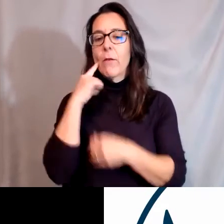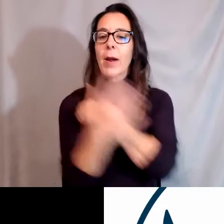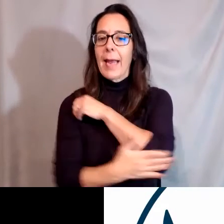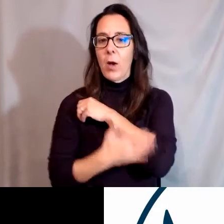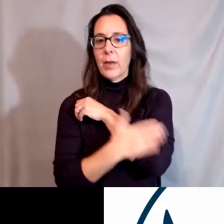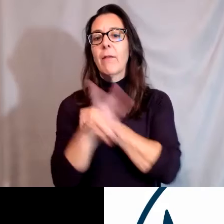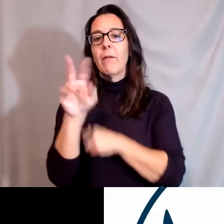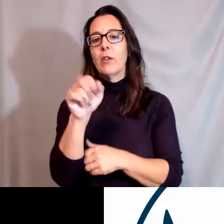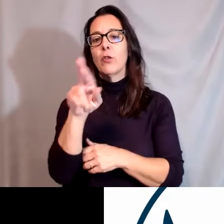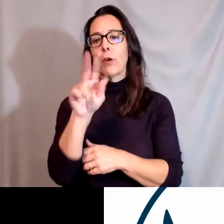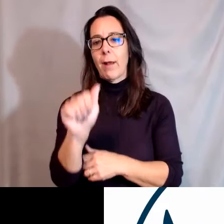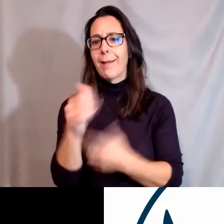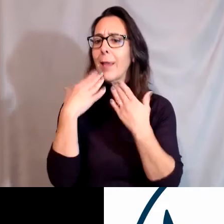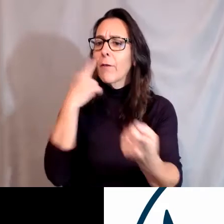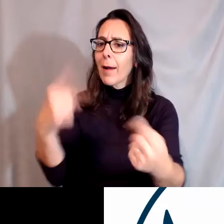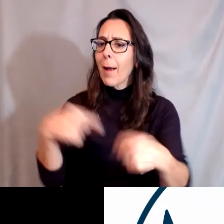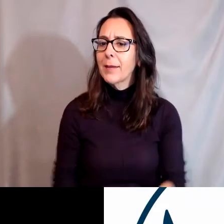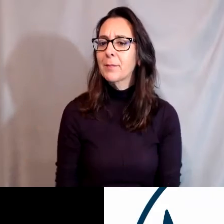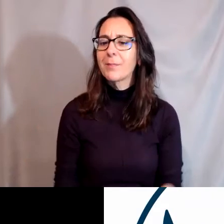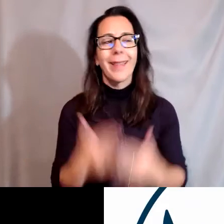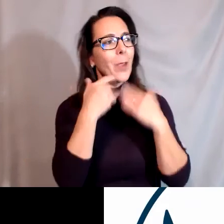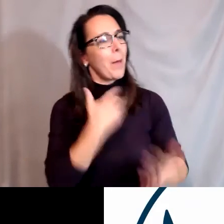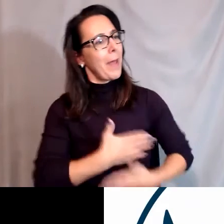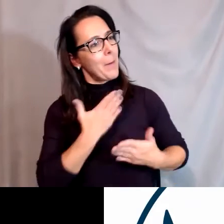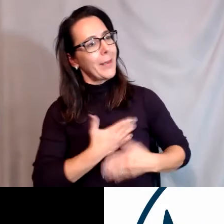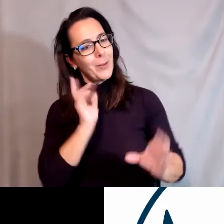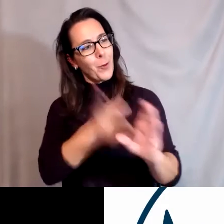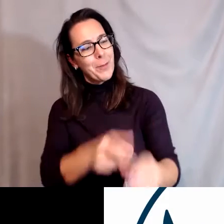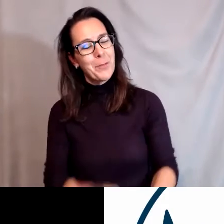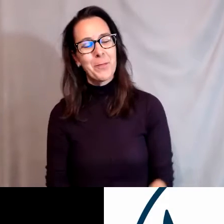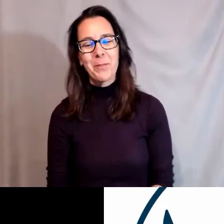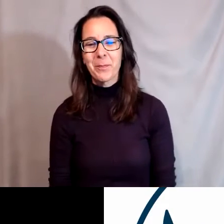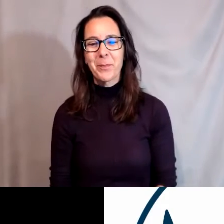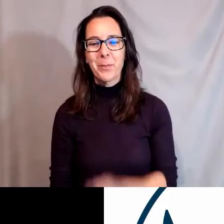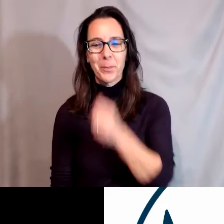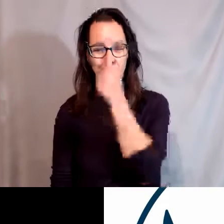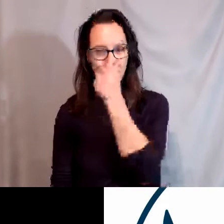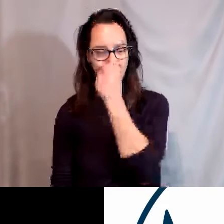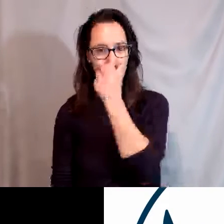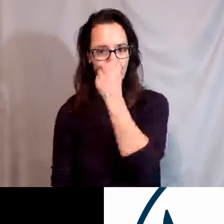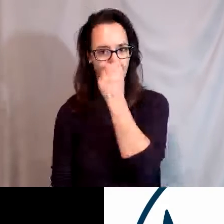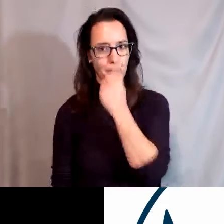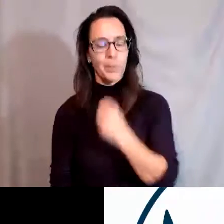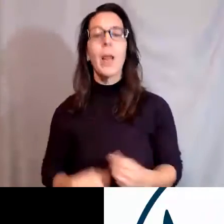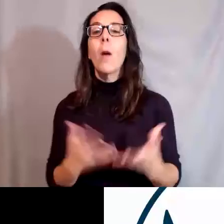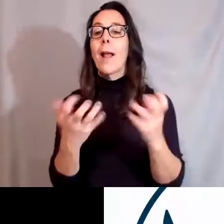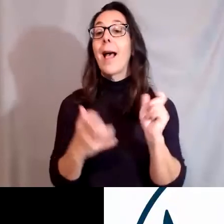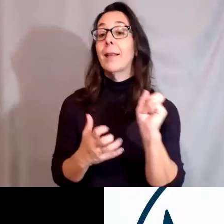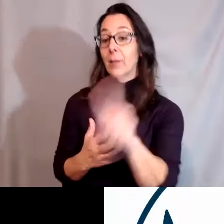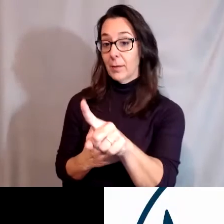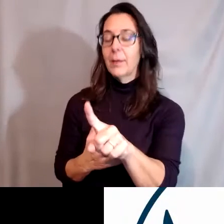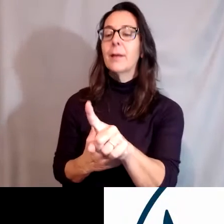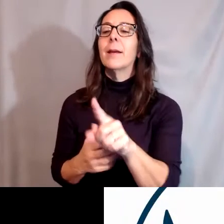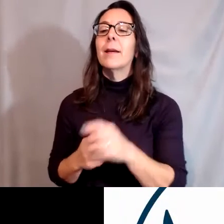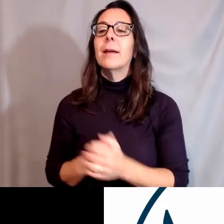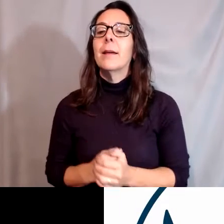Stephen. Thank you for being here. Thank you. I'm happy to be here. I wanted to pose another question to you.